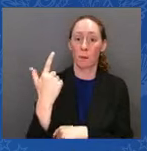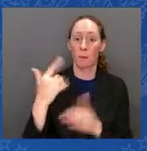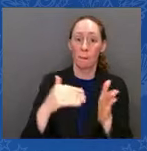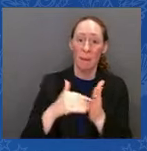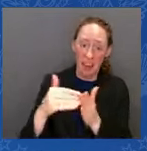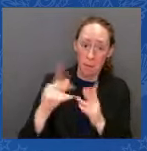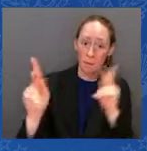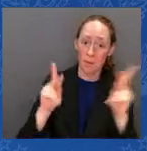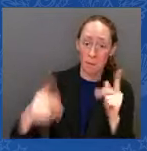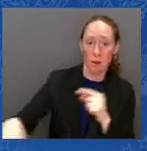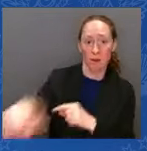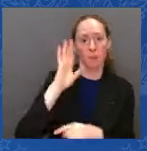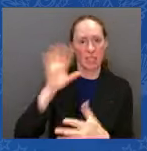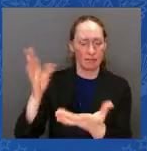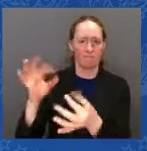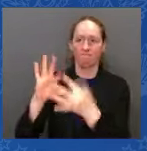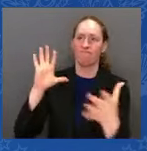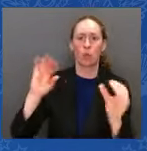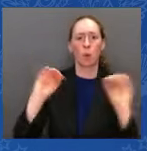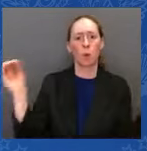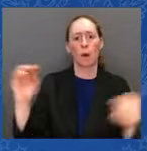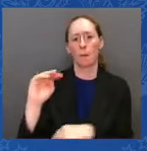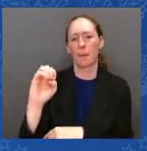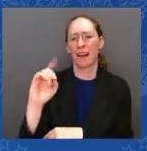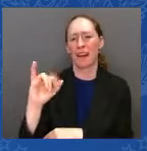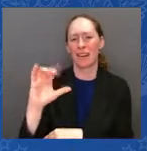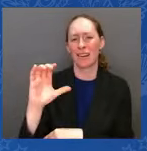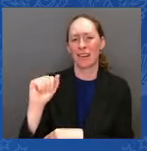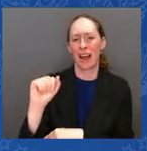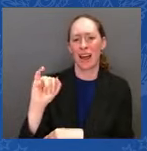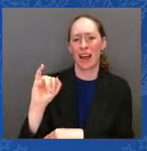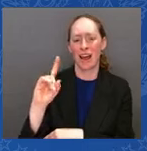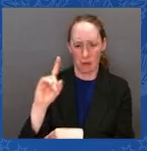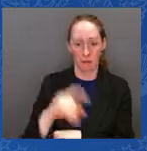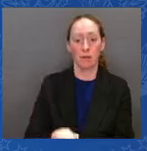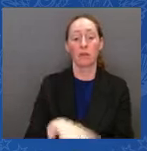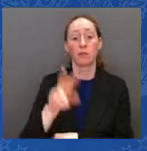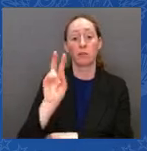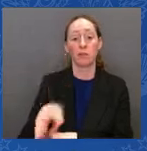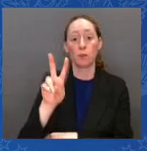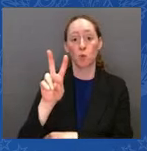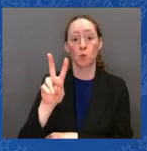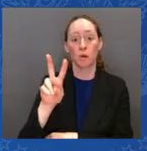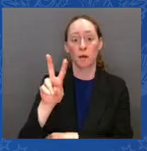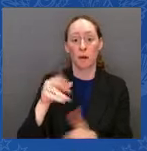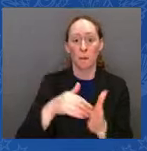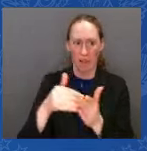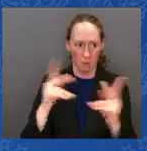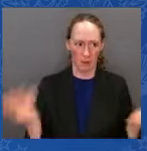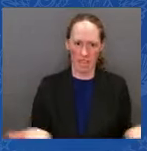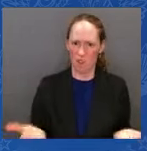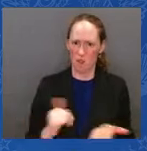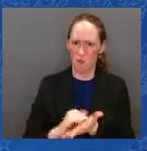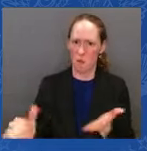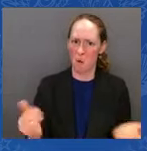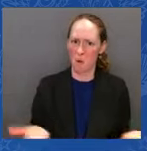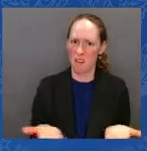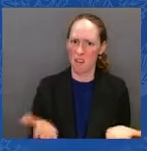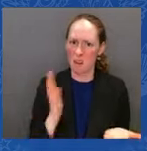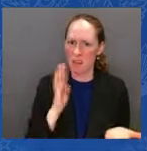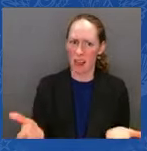2.3 million people here in New York State, and 78,000 people right here in Westchester County. It's devastating. It's